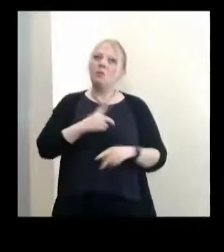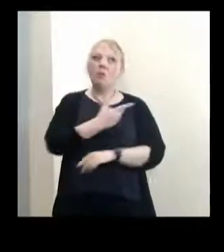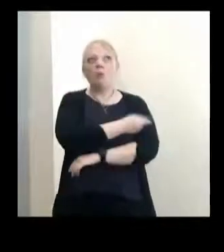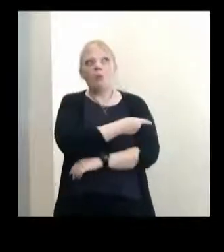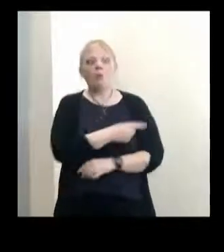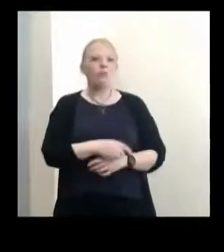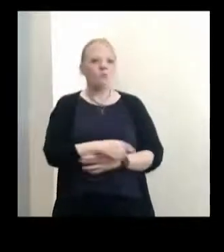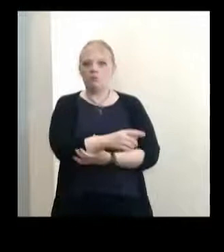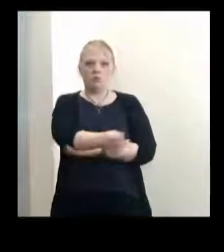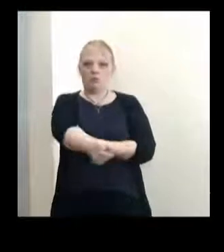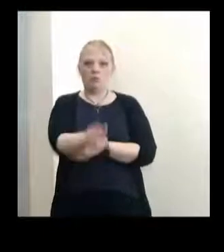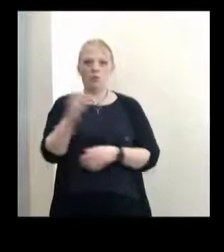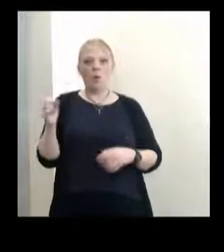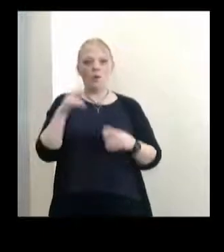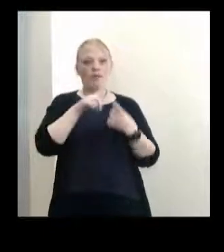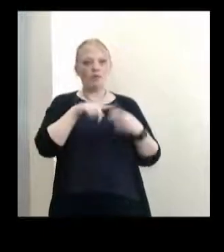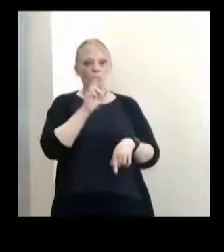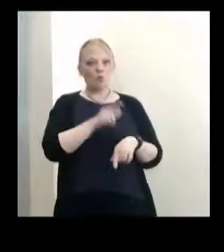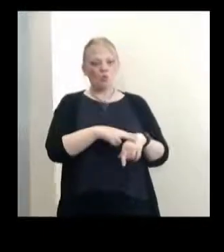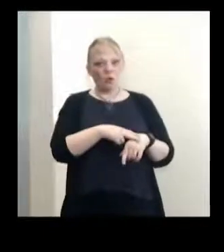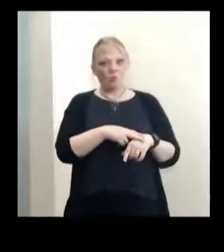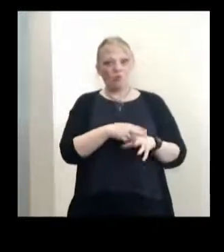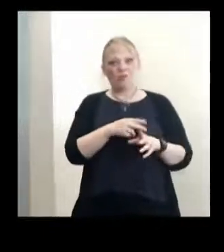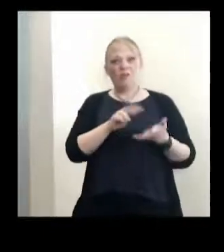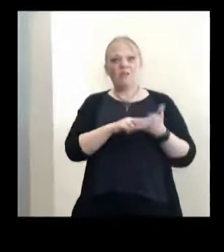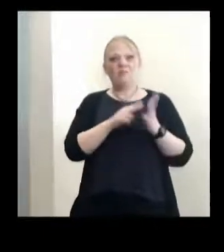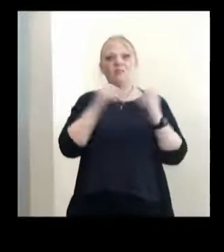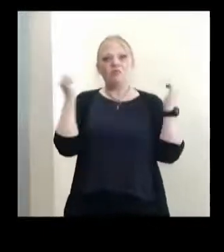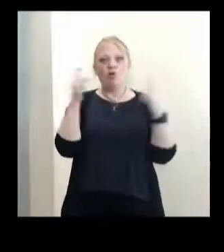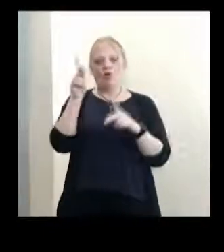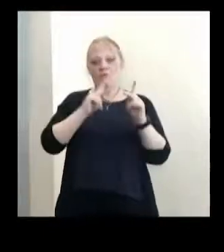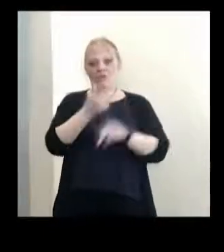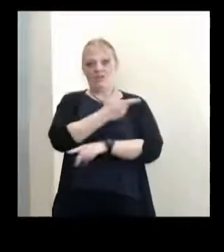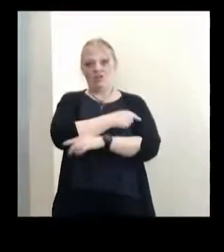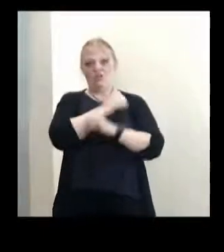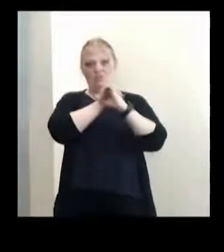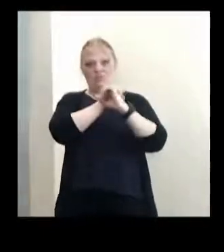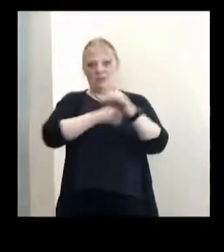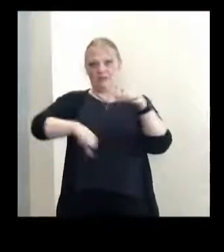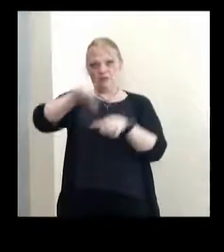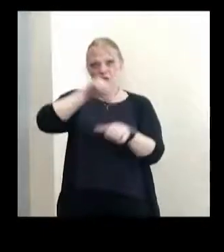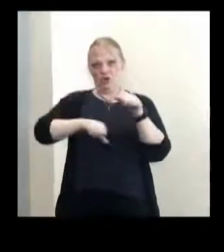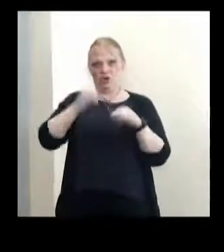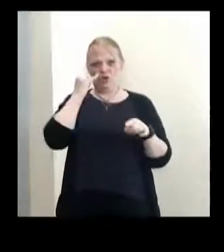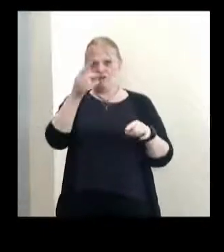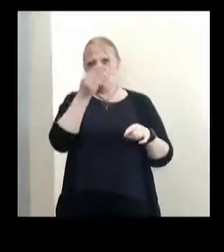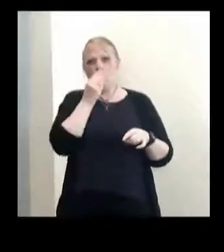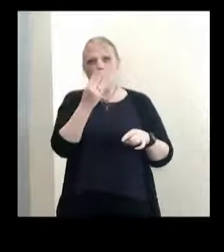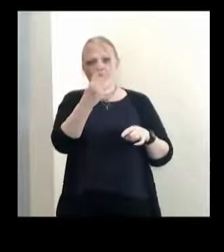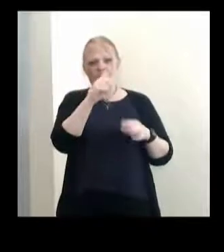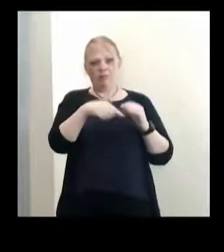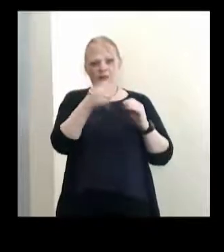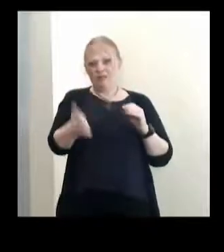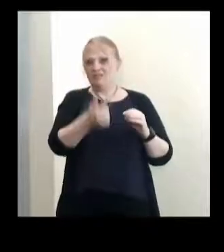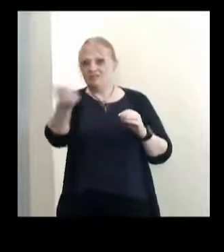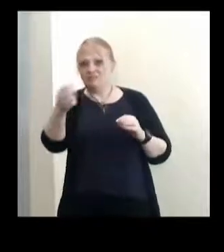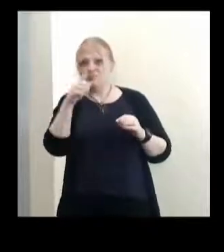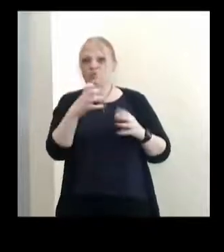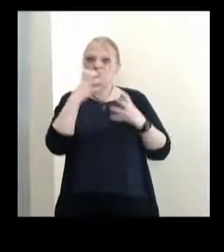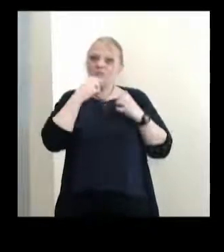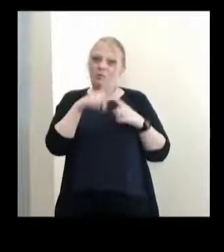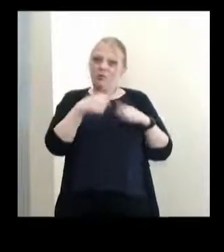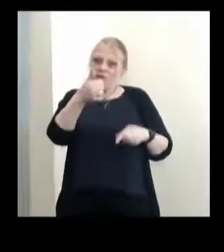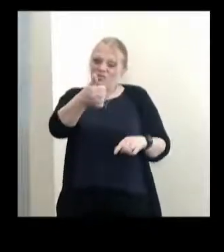Returning to normal is ensuring all of us are vaccinated to protect each other. If you don't care about anybody else, you should at least care about